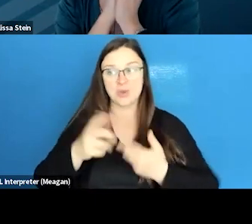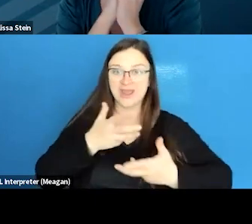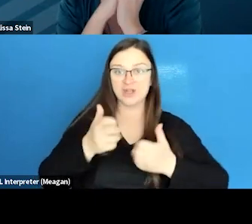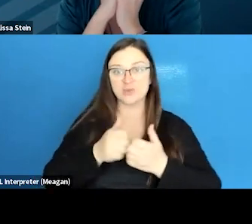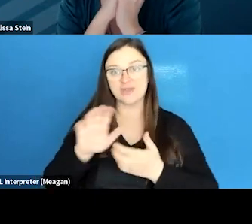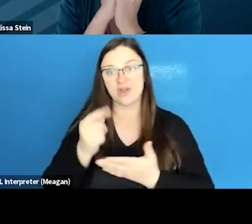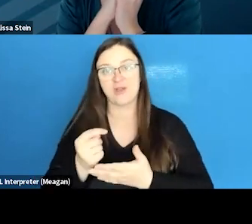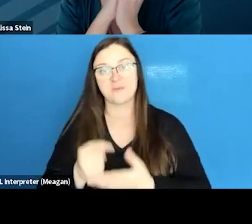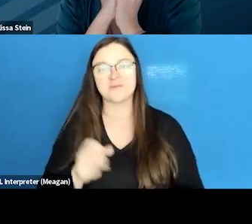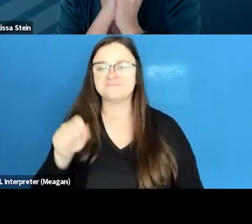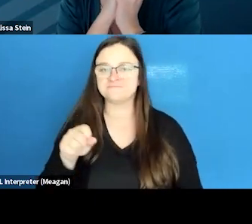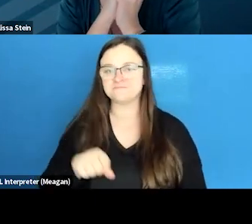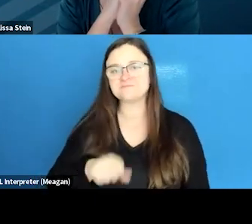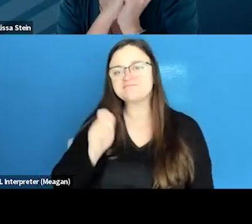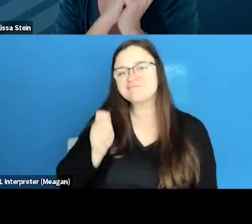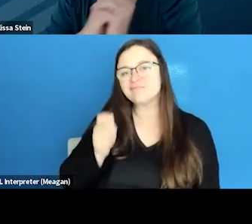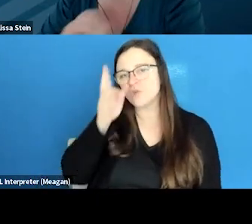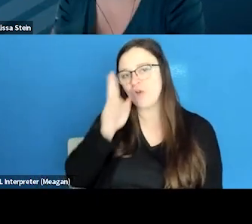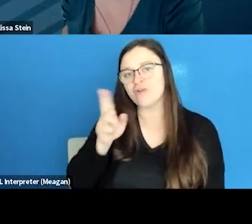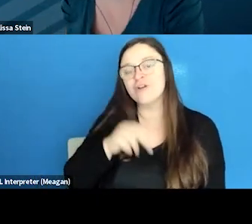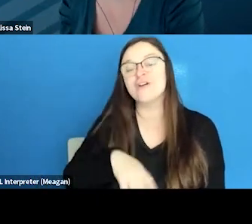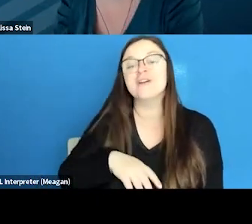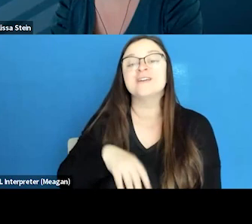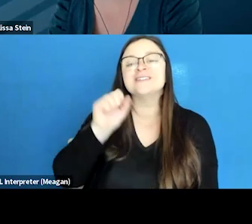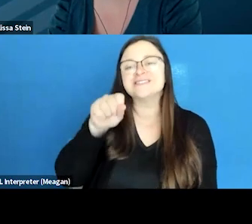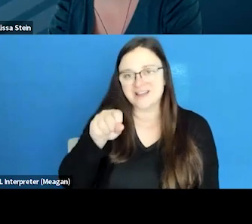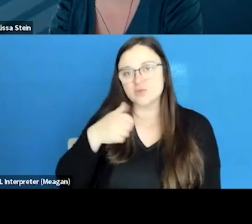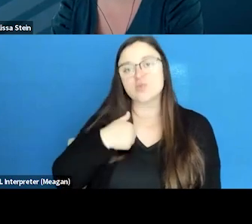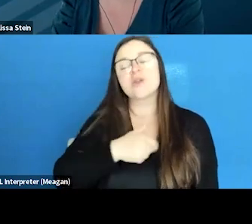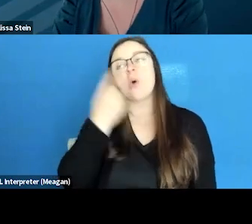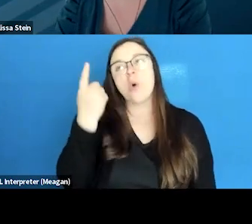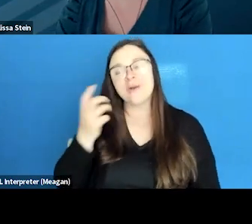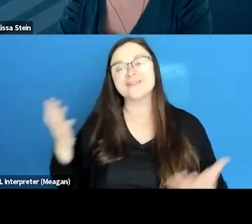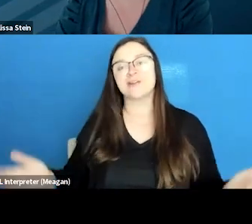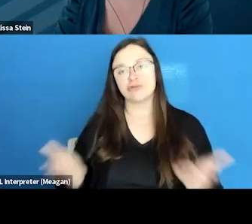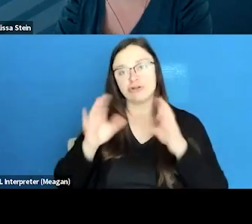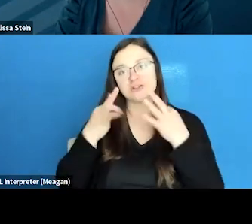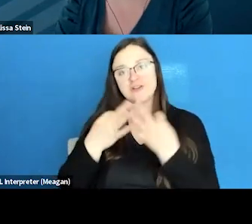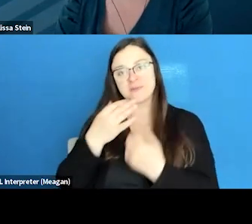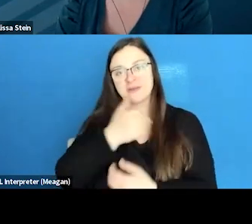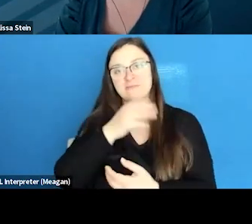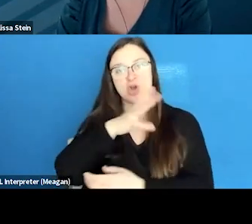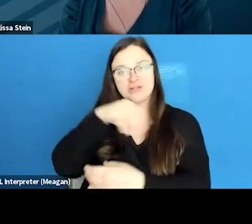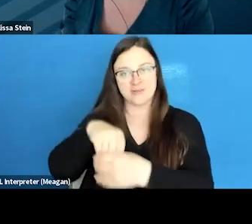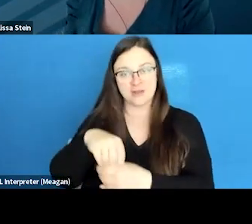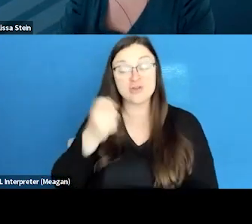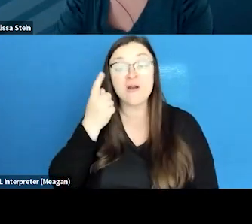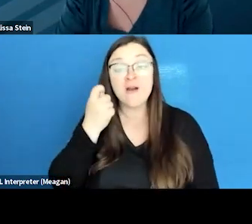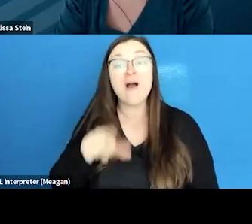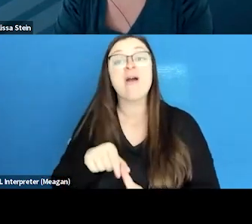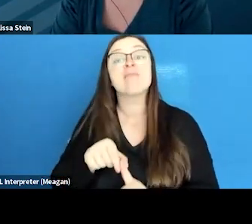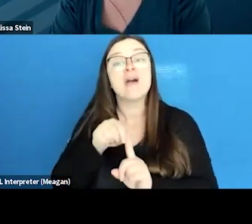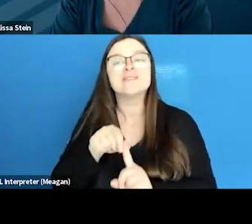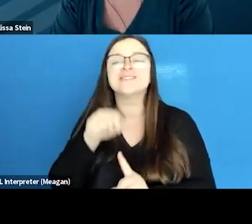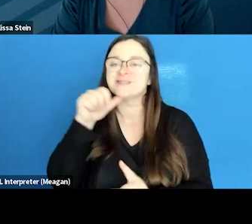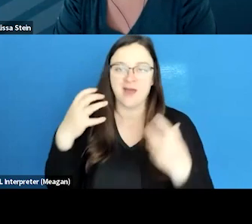So we always encourage family participation unless it's unhealthy, in that